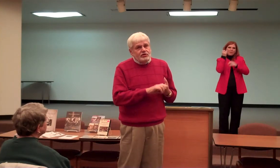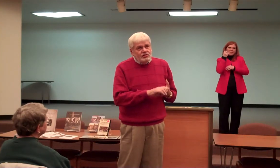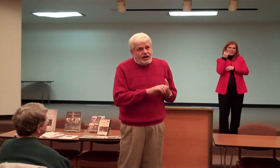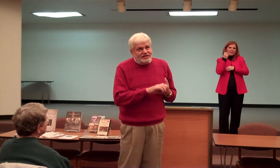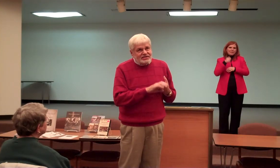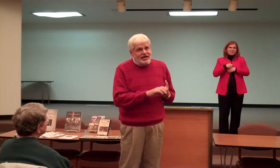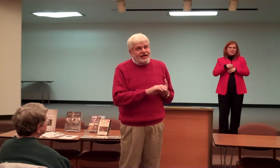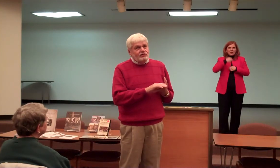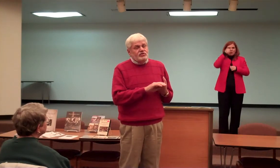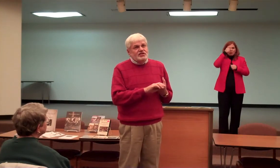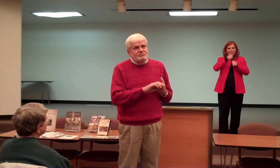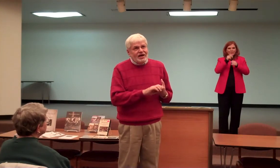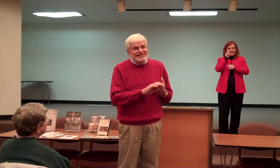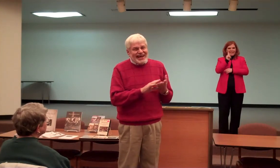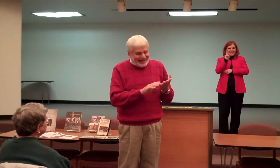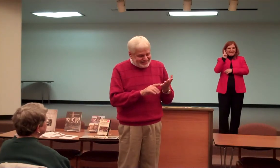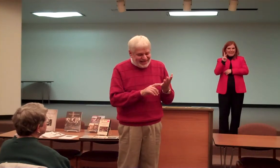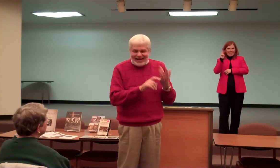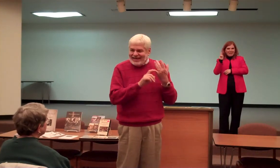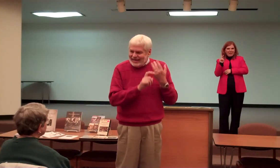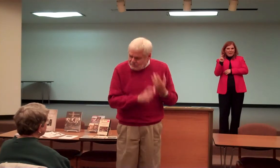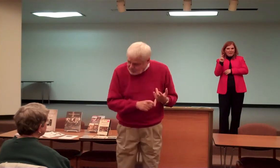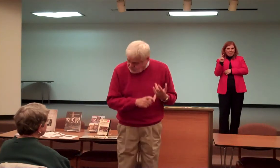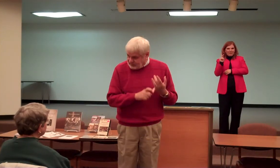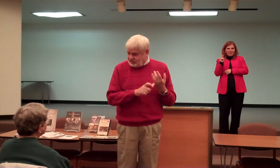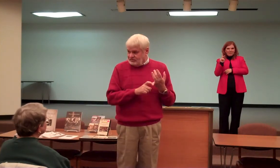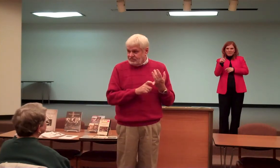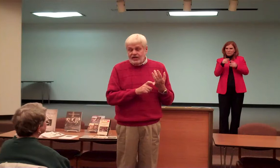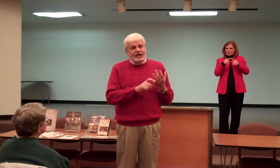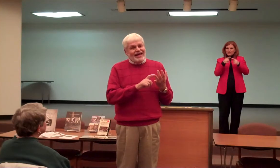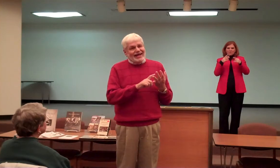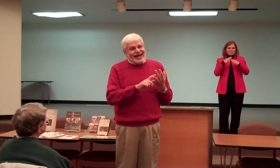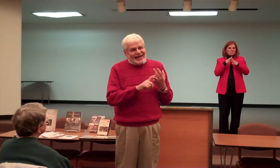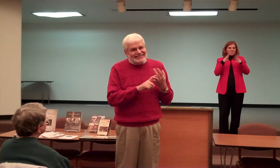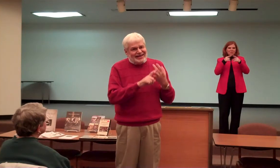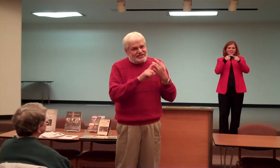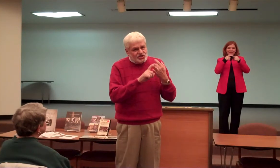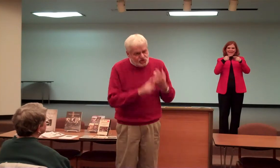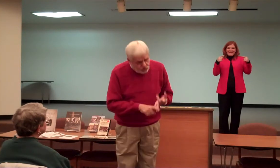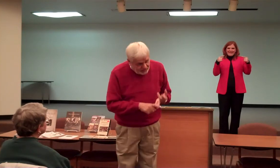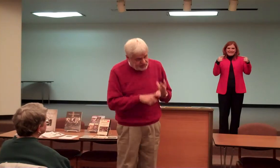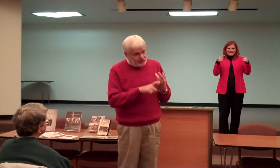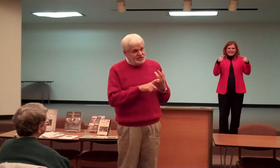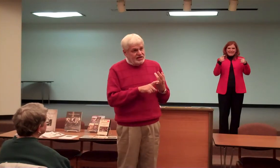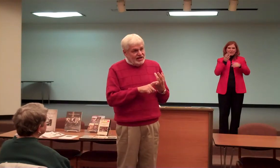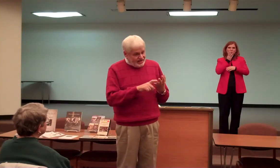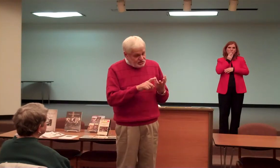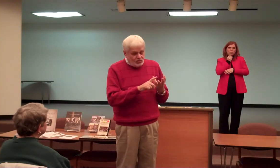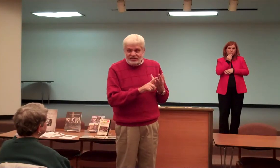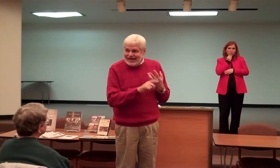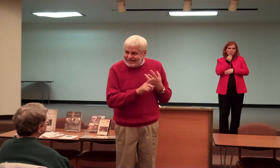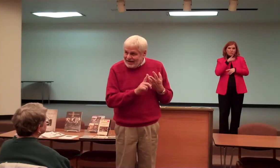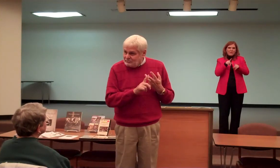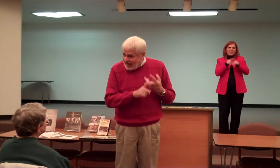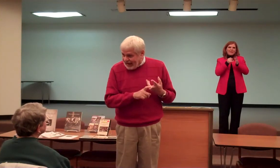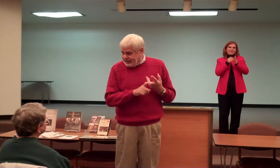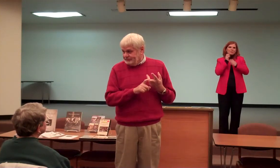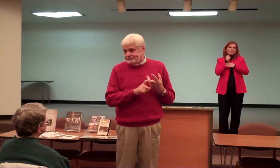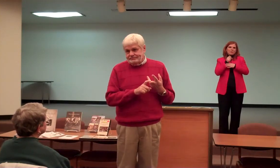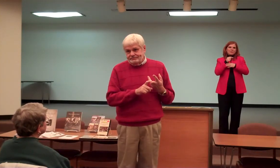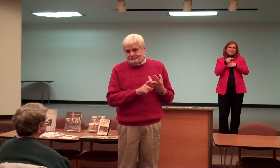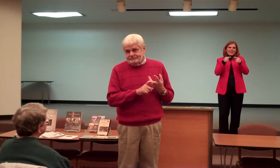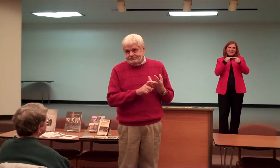Remember, the Ku Klux Klan was as much anti-immigrant and anti-Jewish as it was